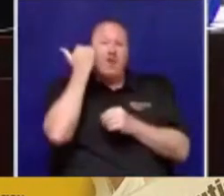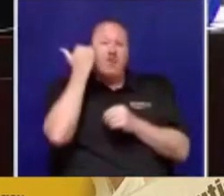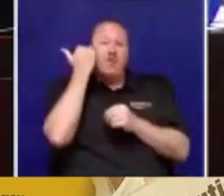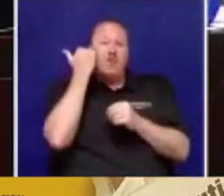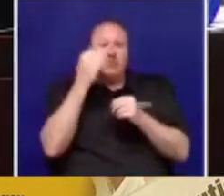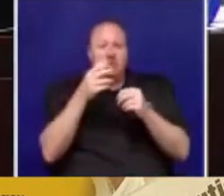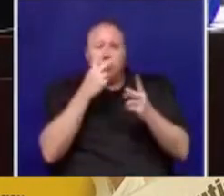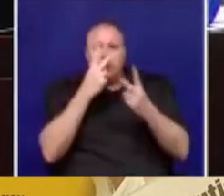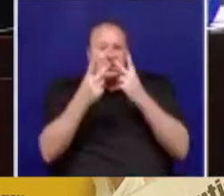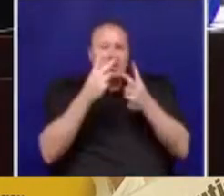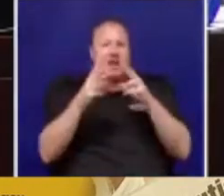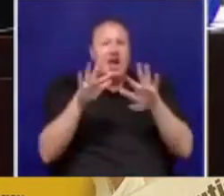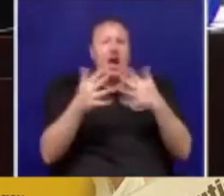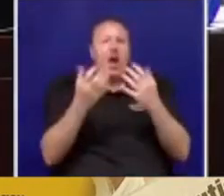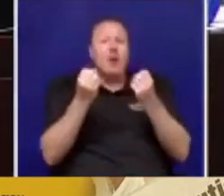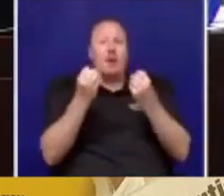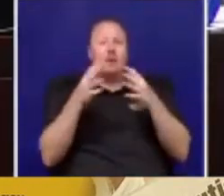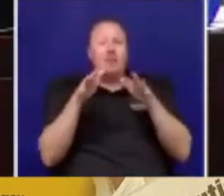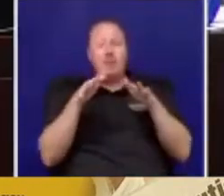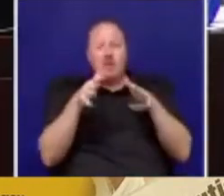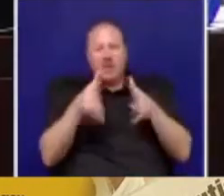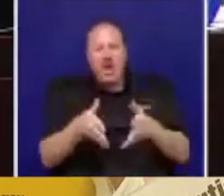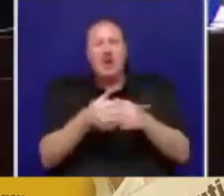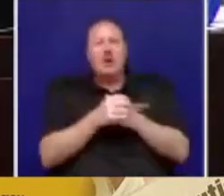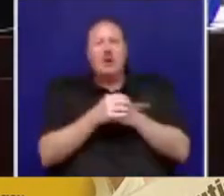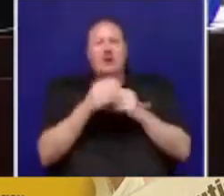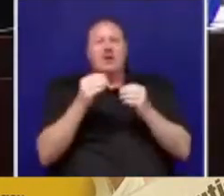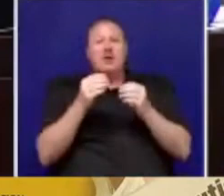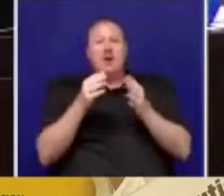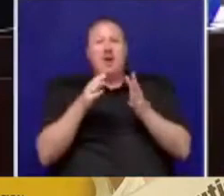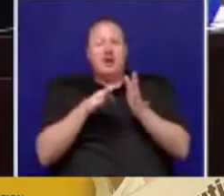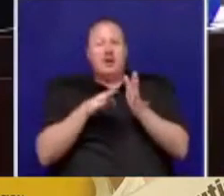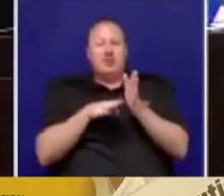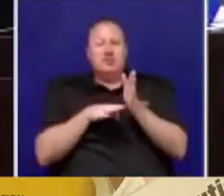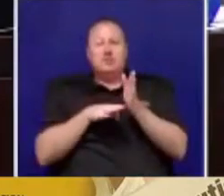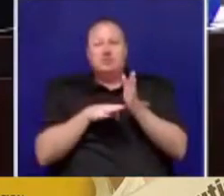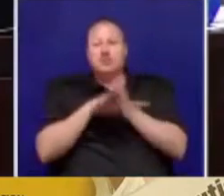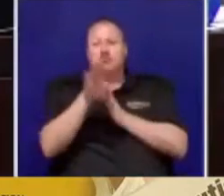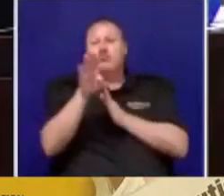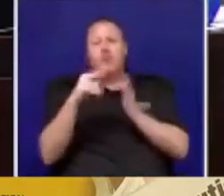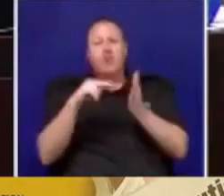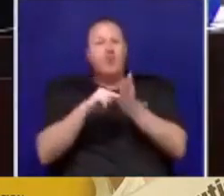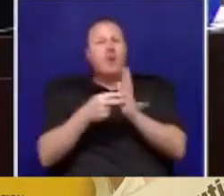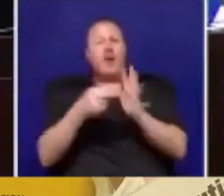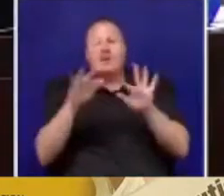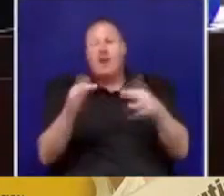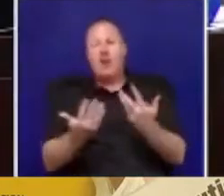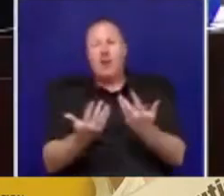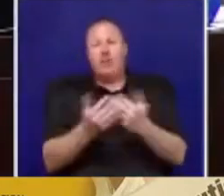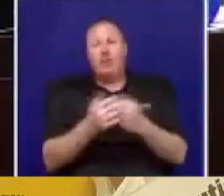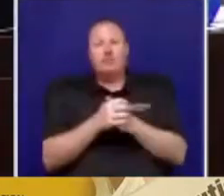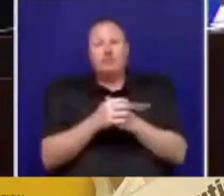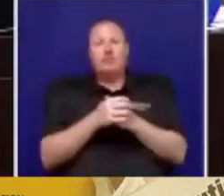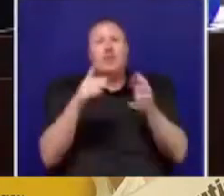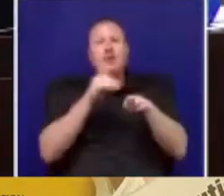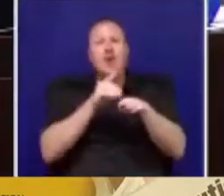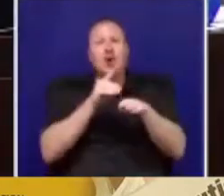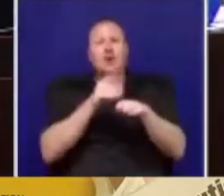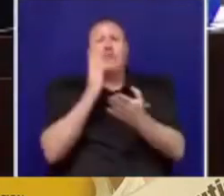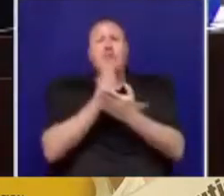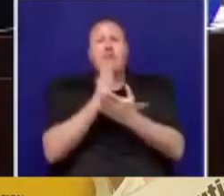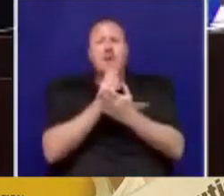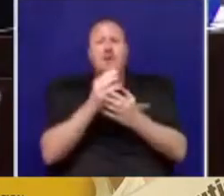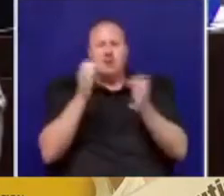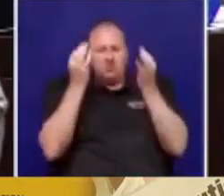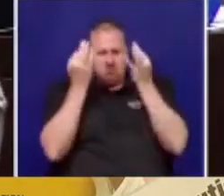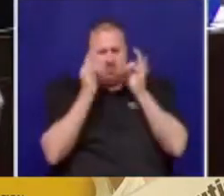the ever-evolving population. That is why the integrity of the data must be beyond reproach. If a government is to be